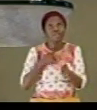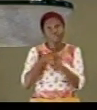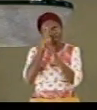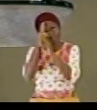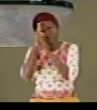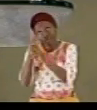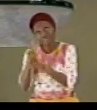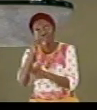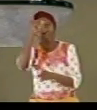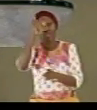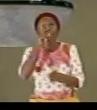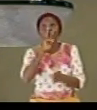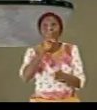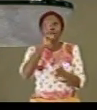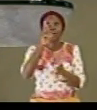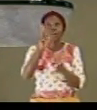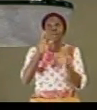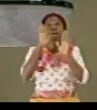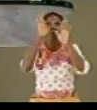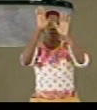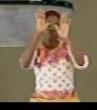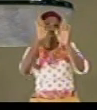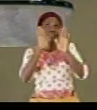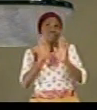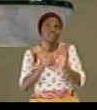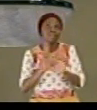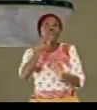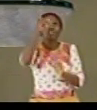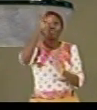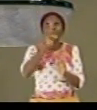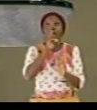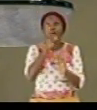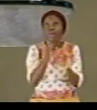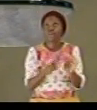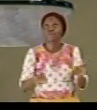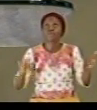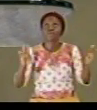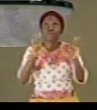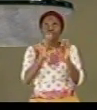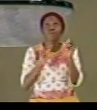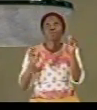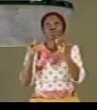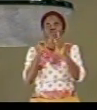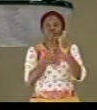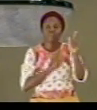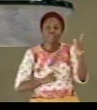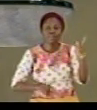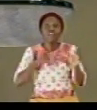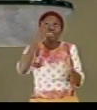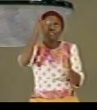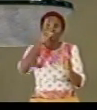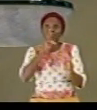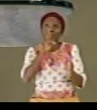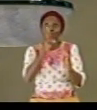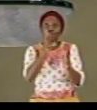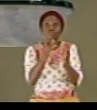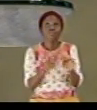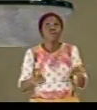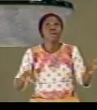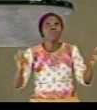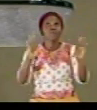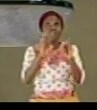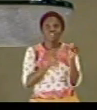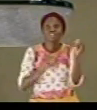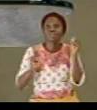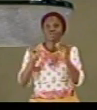are wonderful. You are worthy, oh Lord. You are wonderful. You